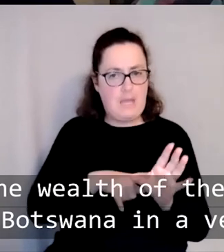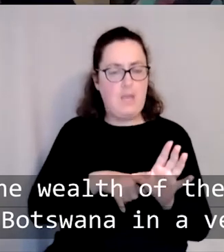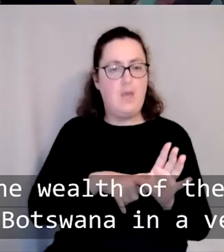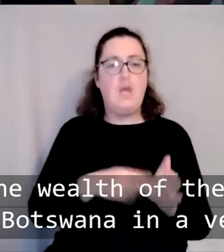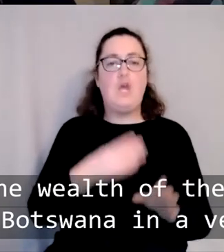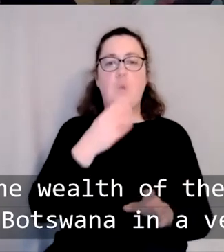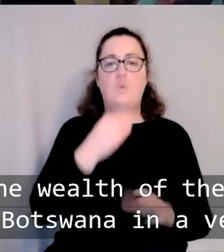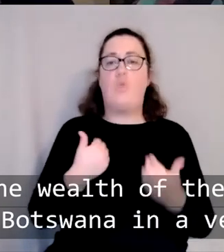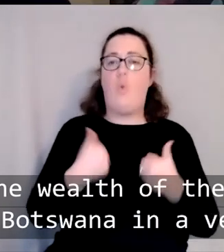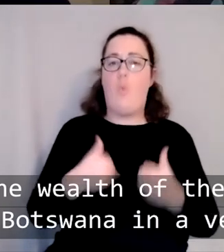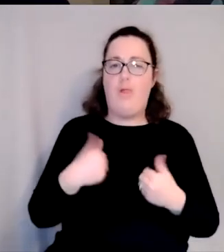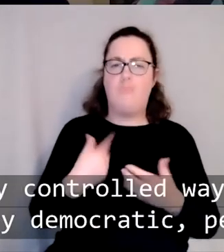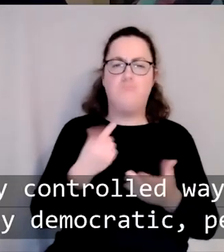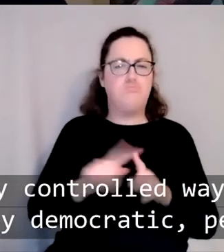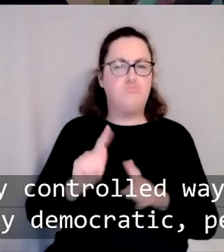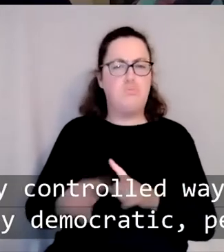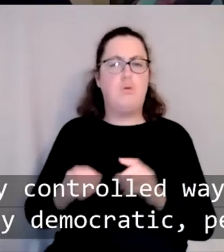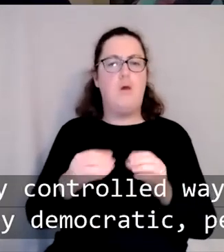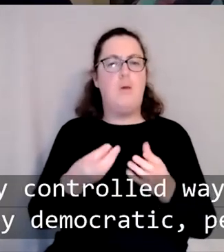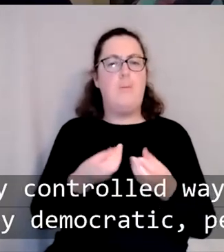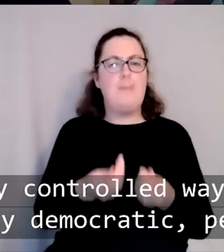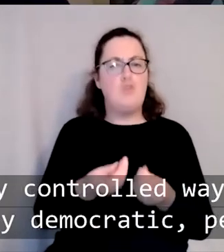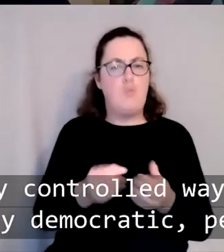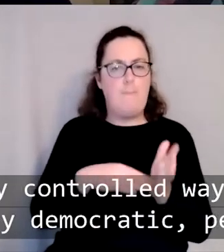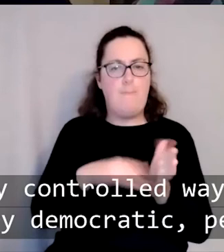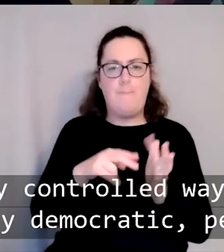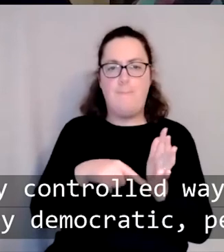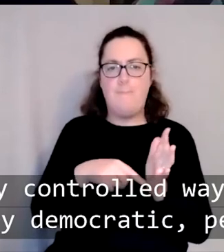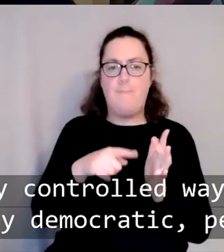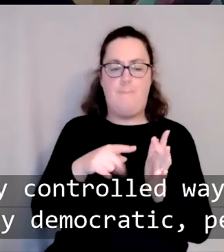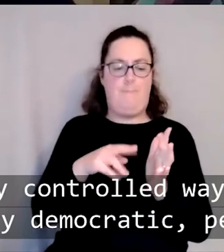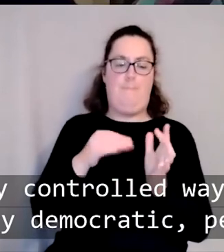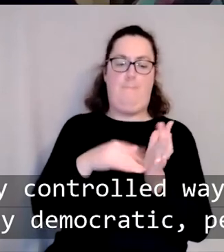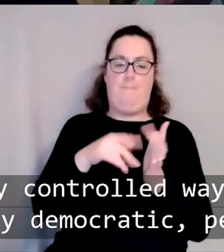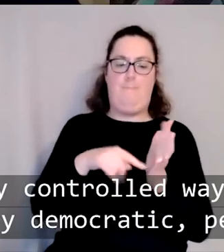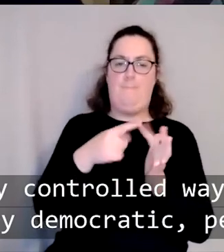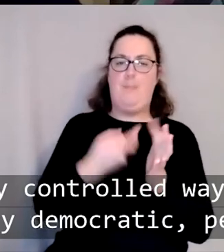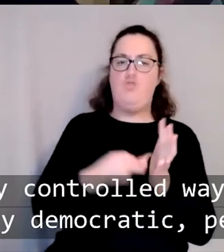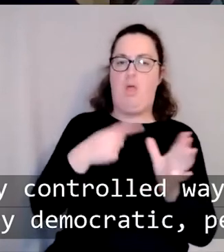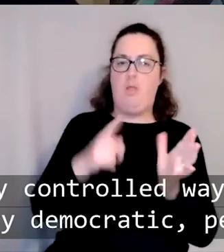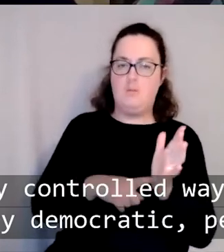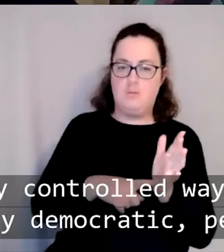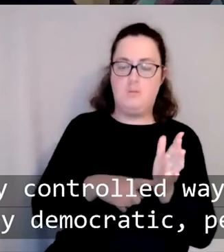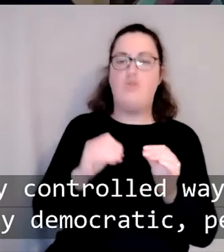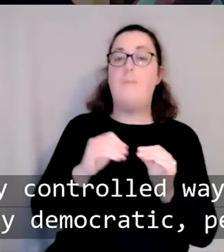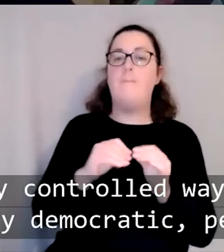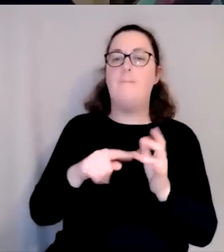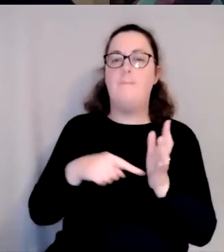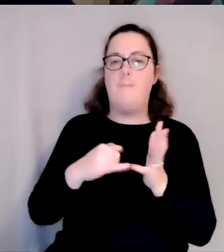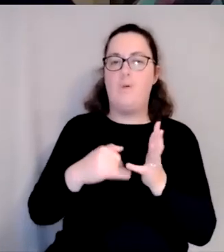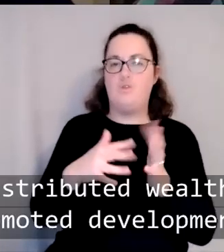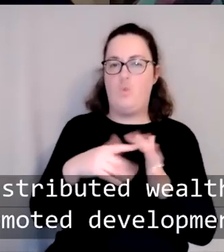the minerals of Botswana in a very carefully controlled way to keep a country, democratic,